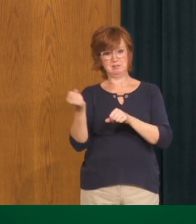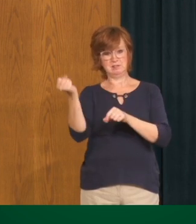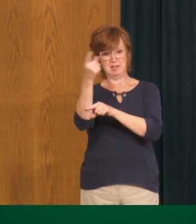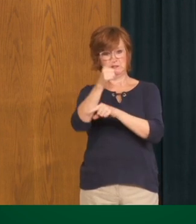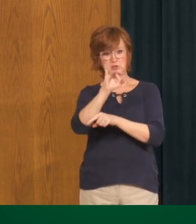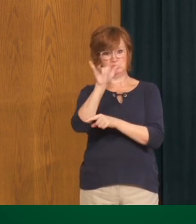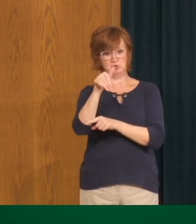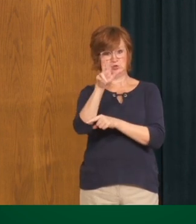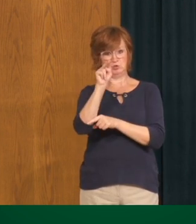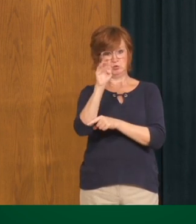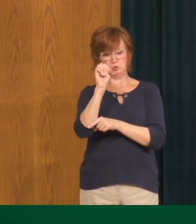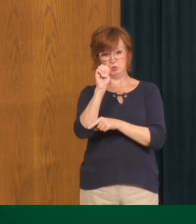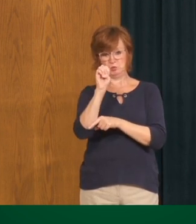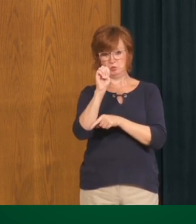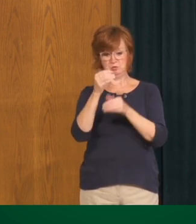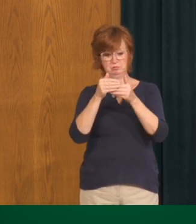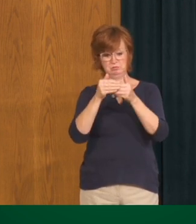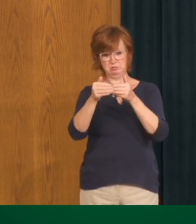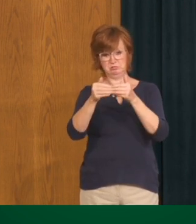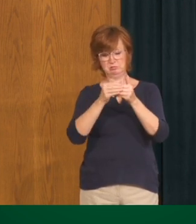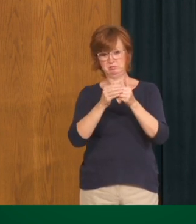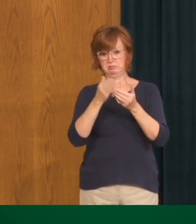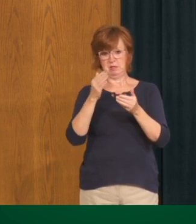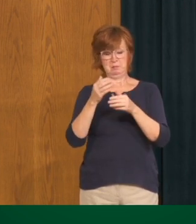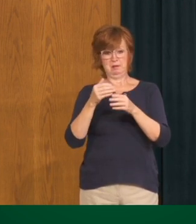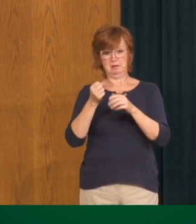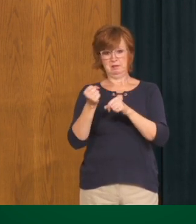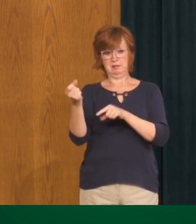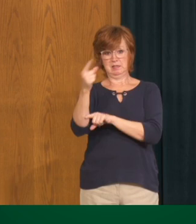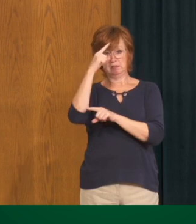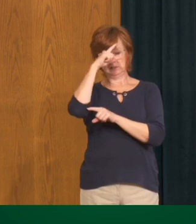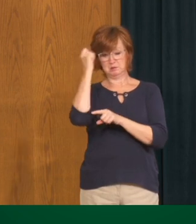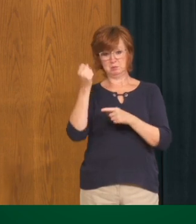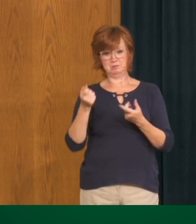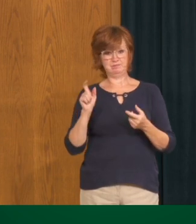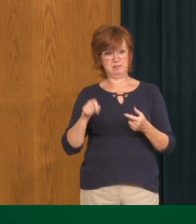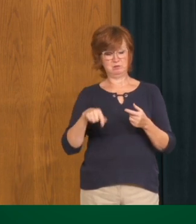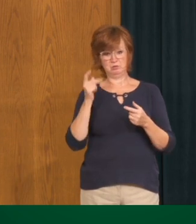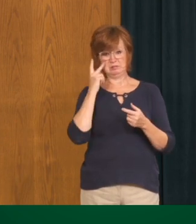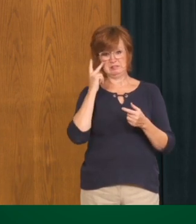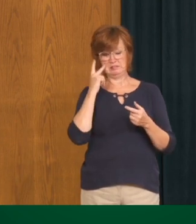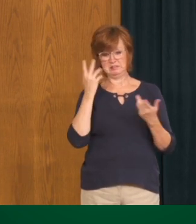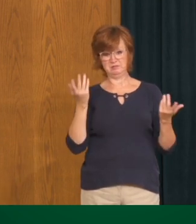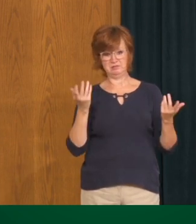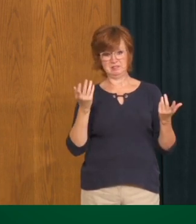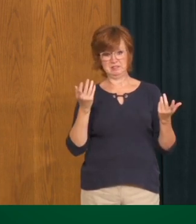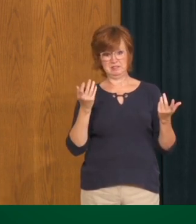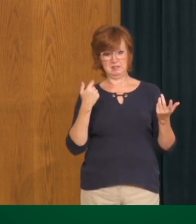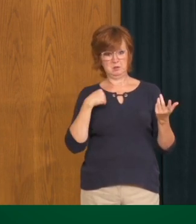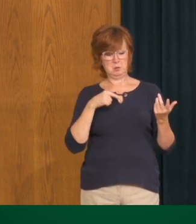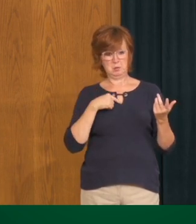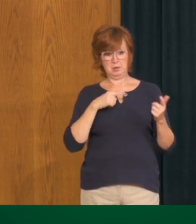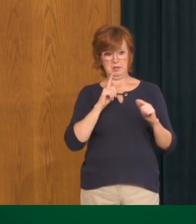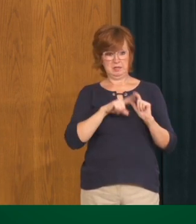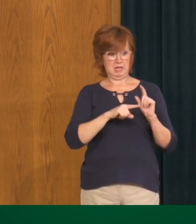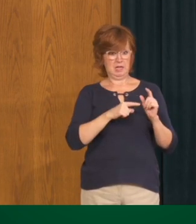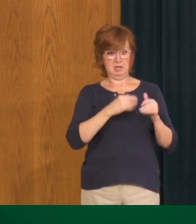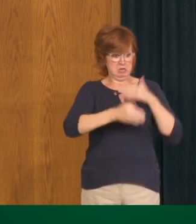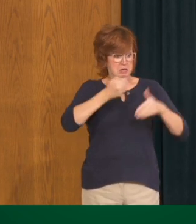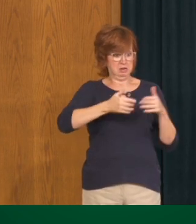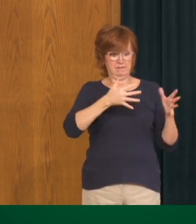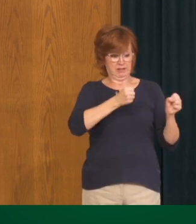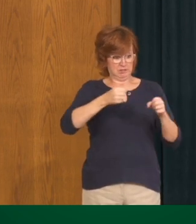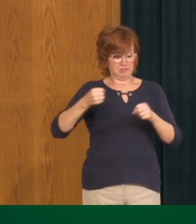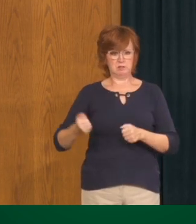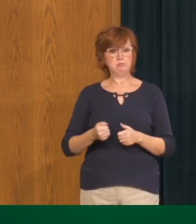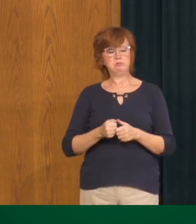there's an effective vaccine available and when. So from that perspective, even if you do pool testing